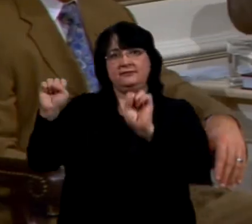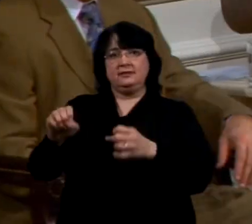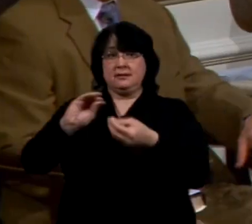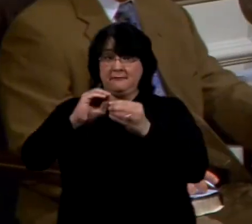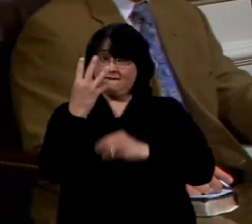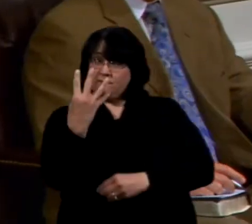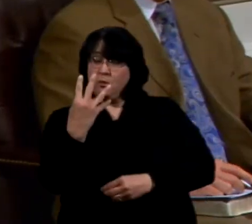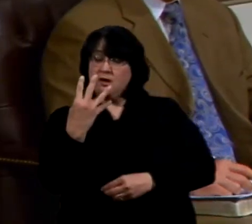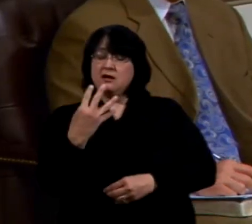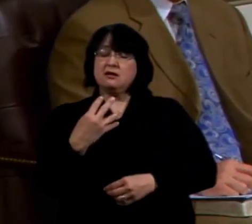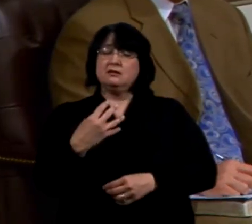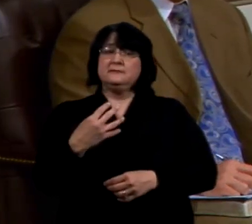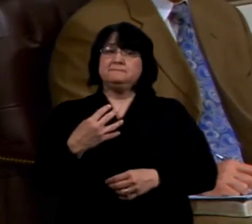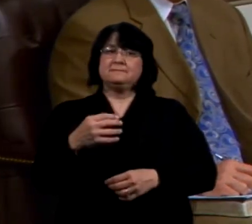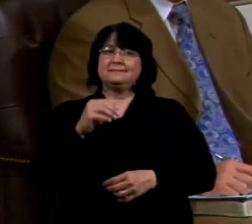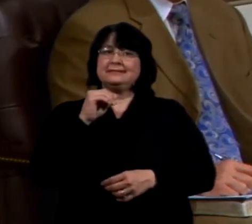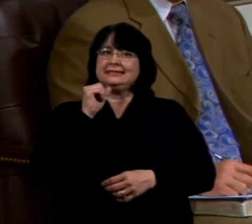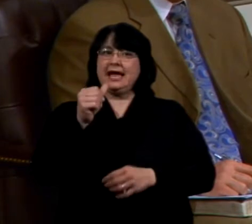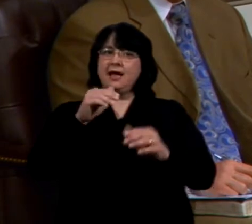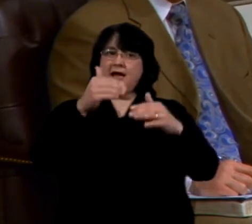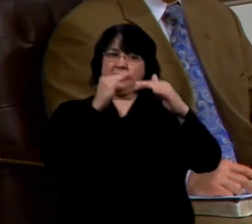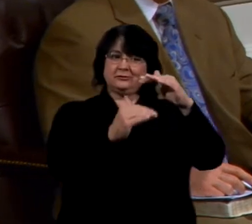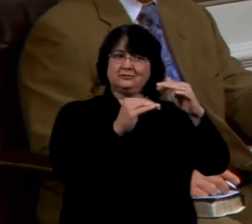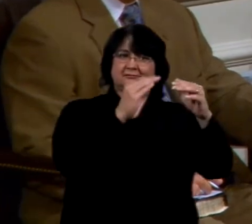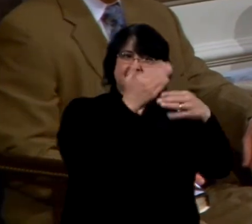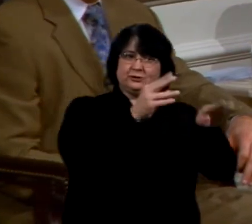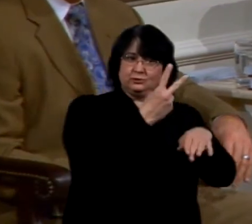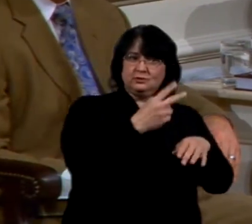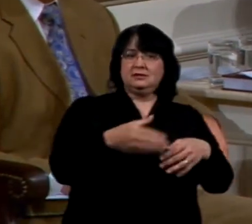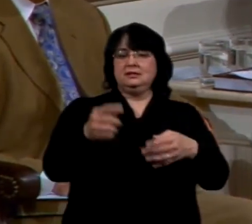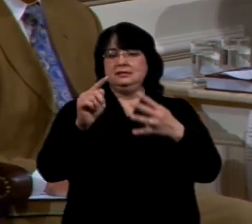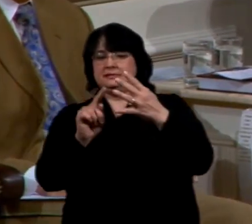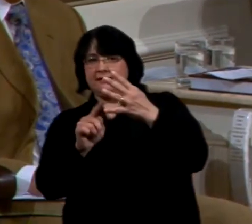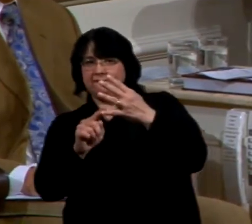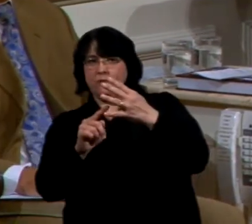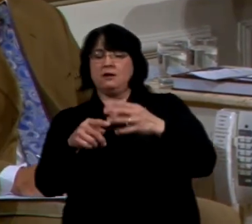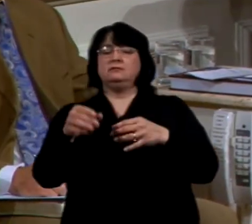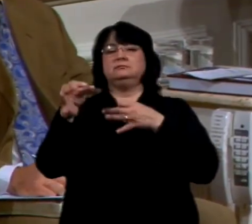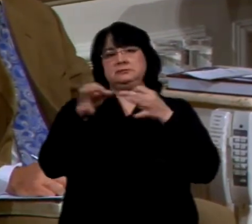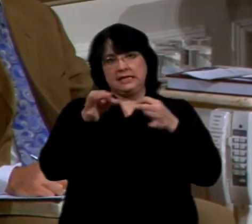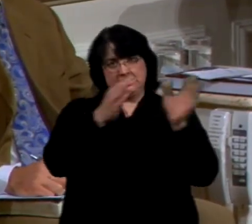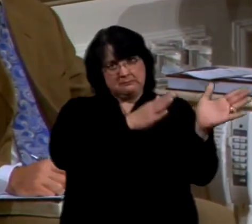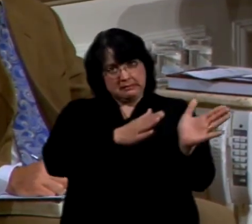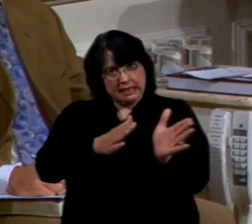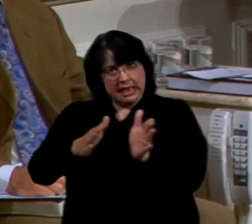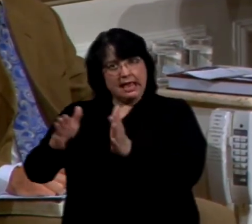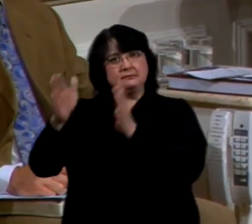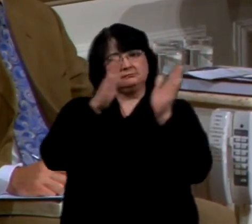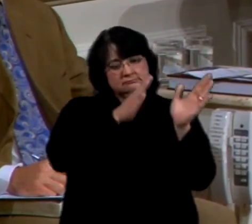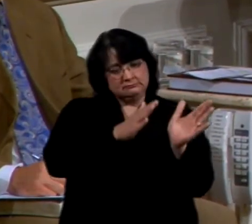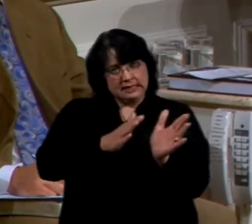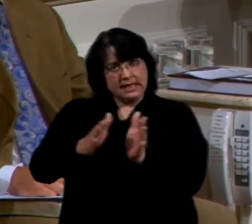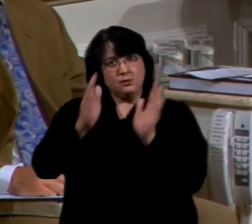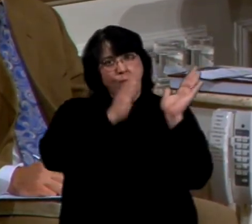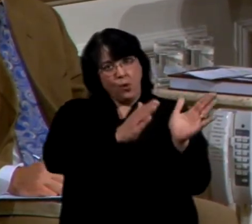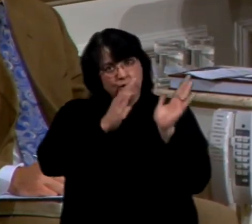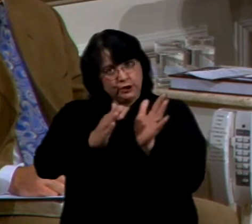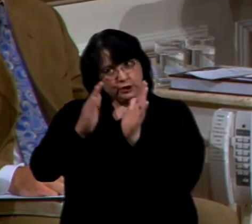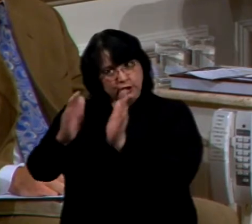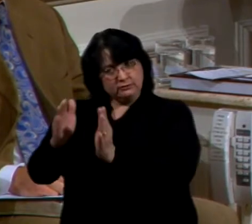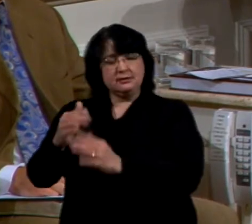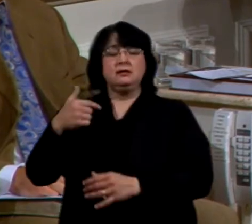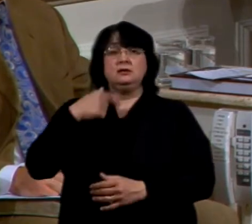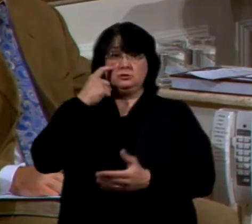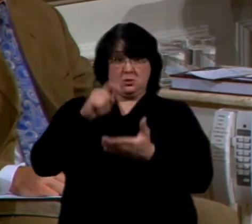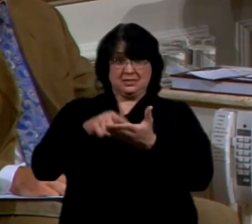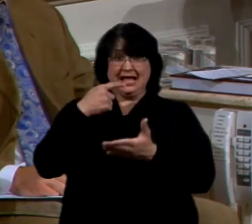four. We're not calling it step one under division two. It's step four. We're going to follow the plans. It's important we do them in order. And notice I